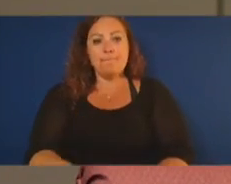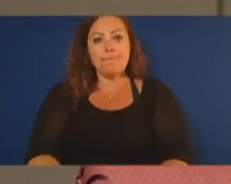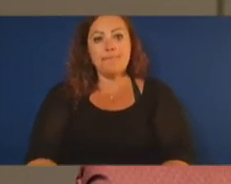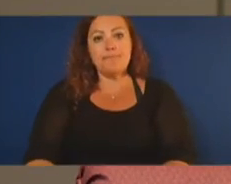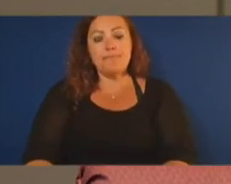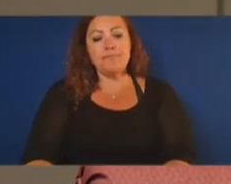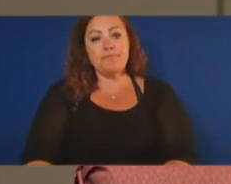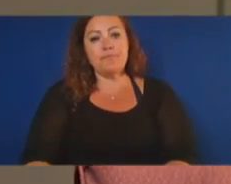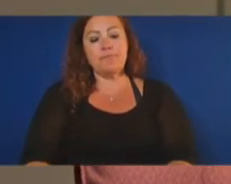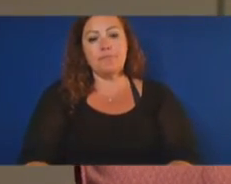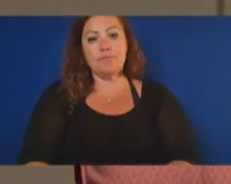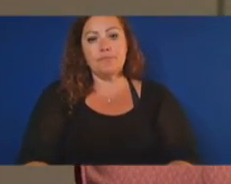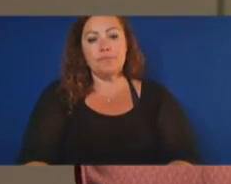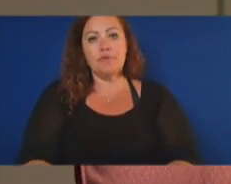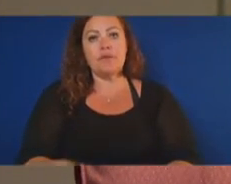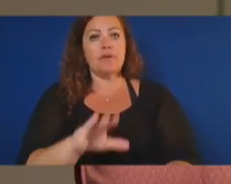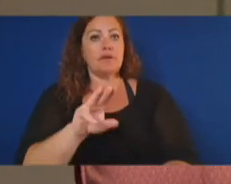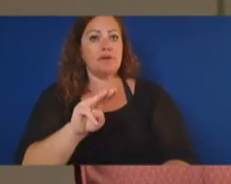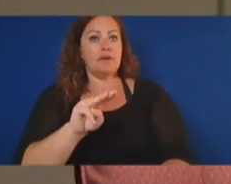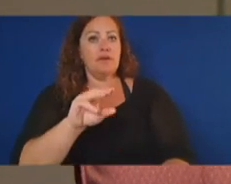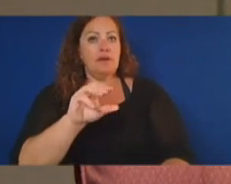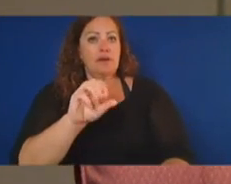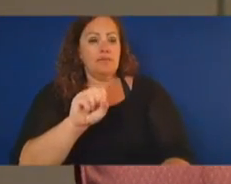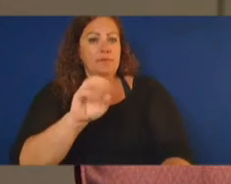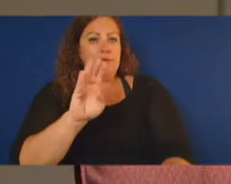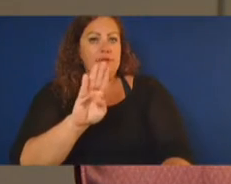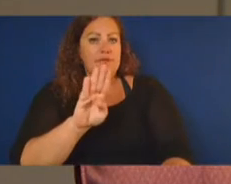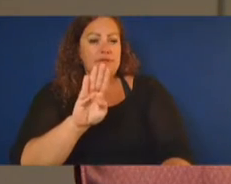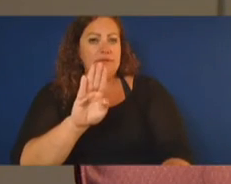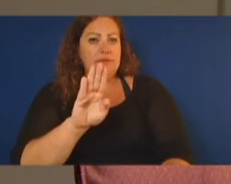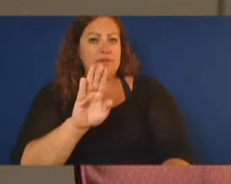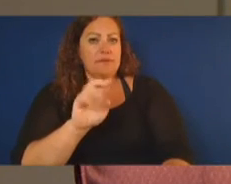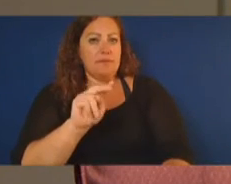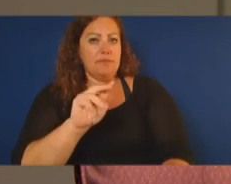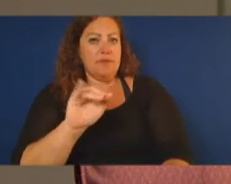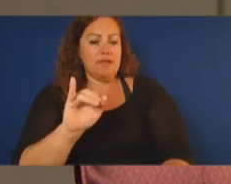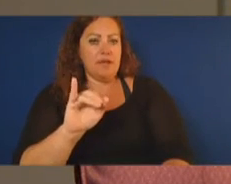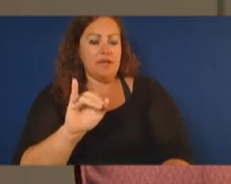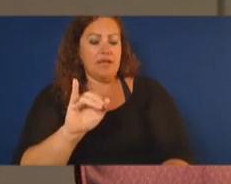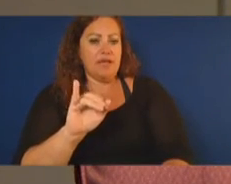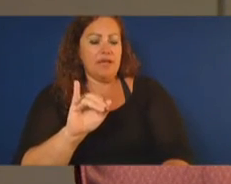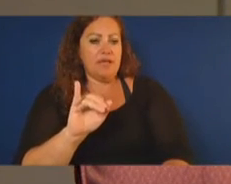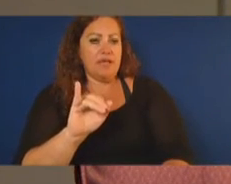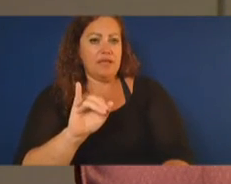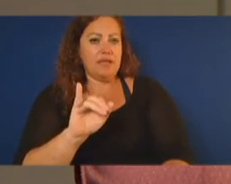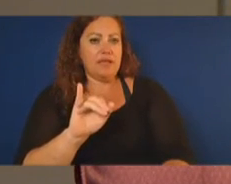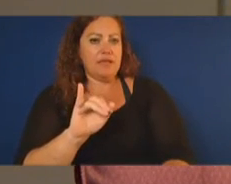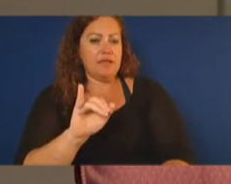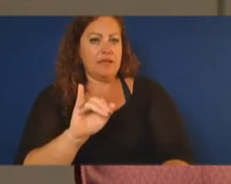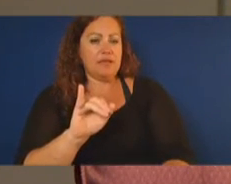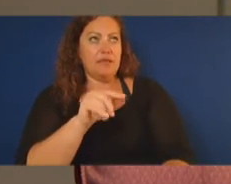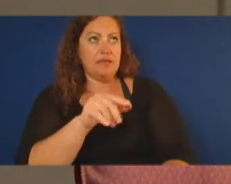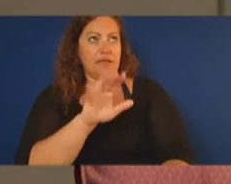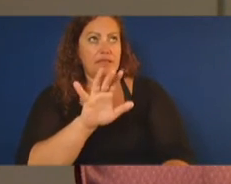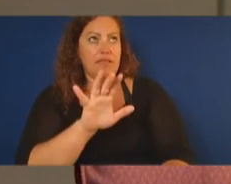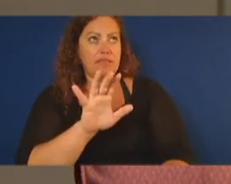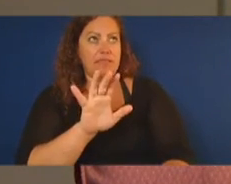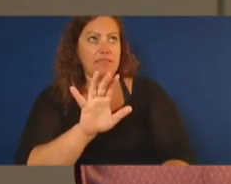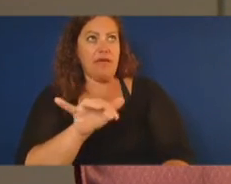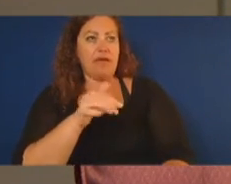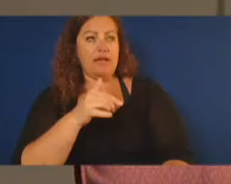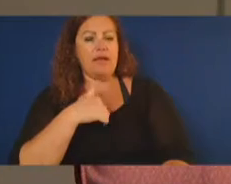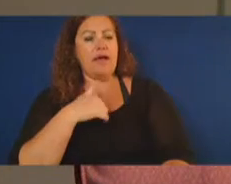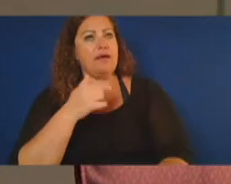um Miss Bay um had us had me thinking a lot I mean there were a lot of